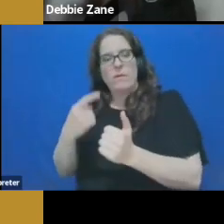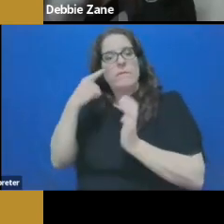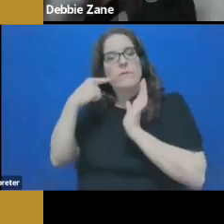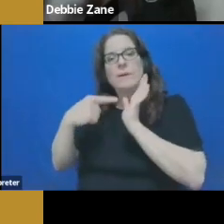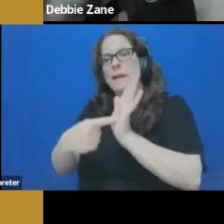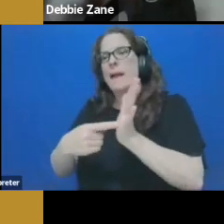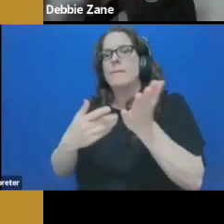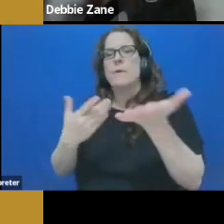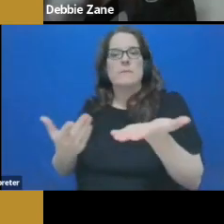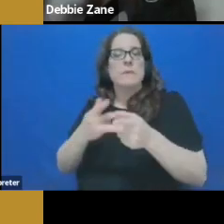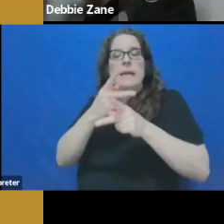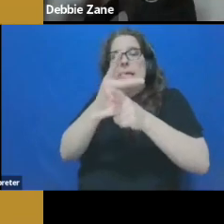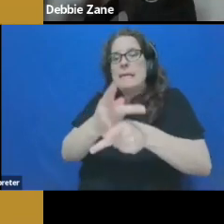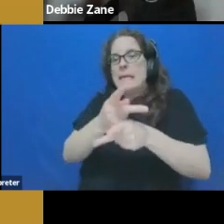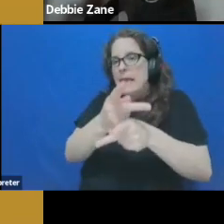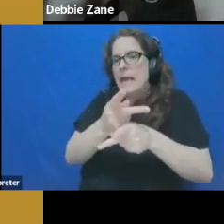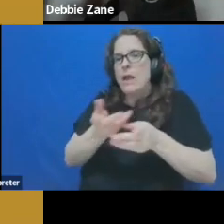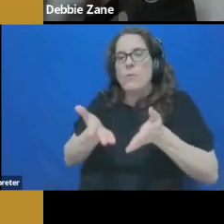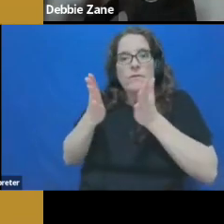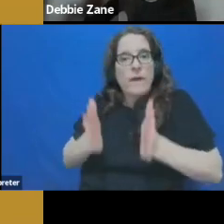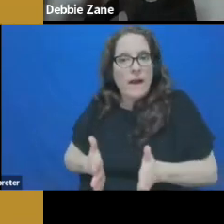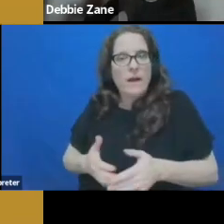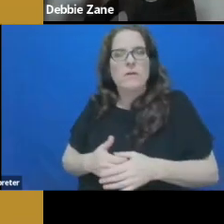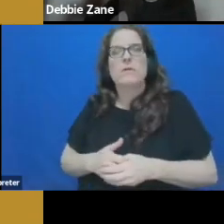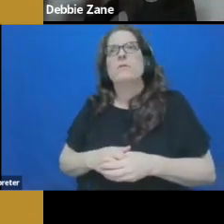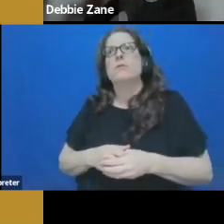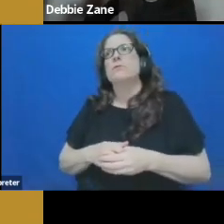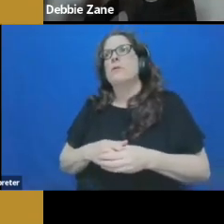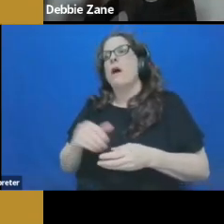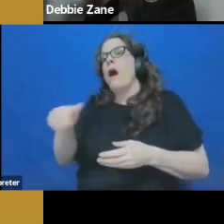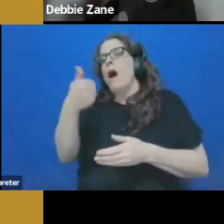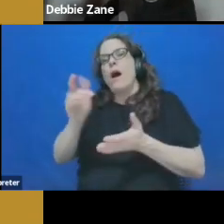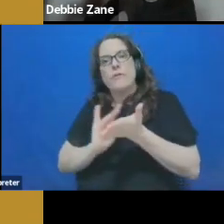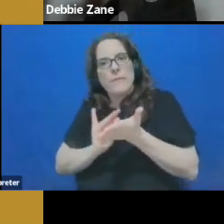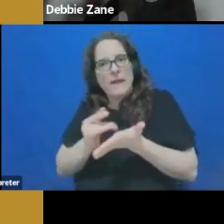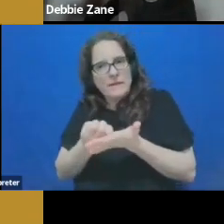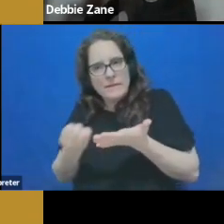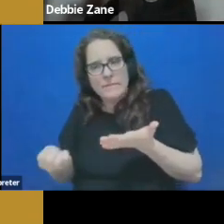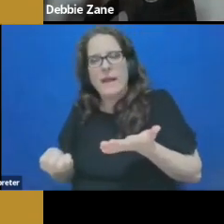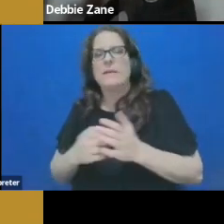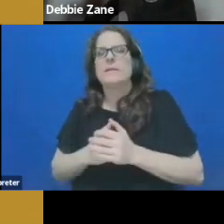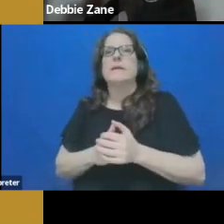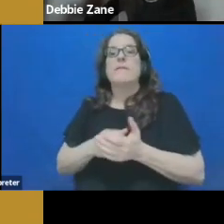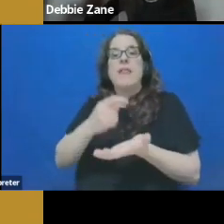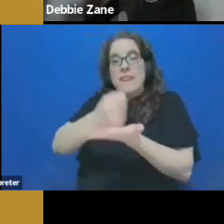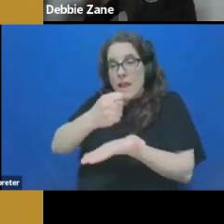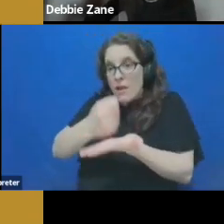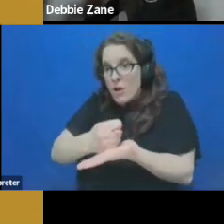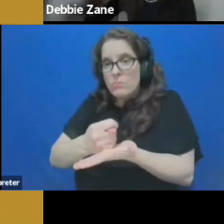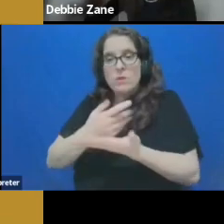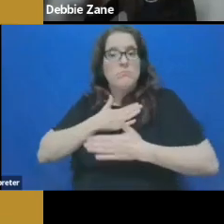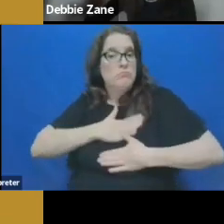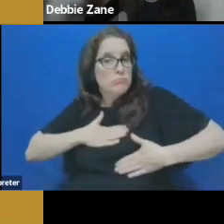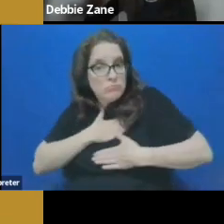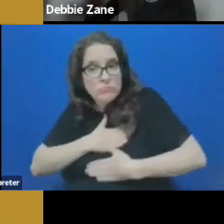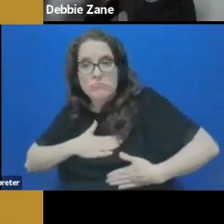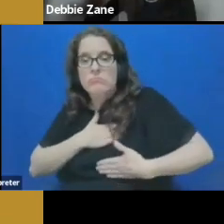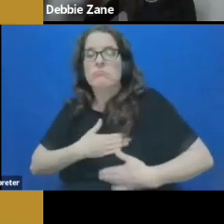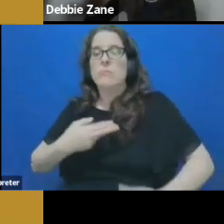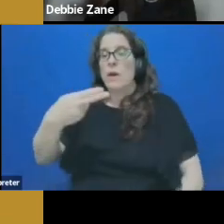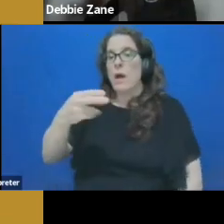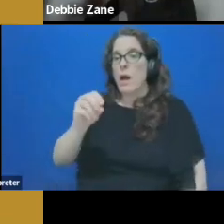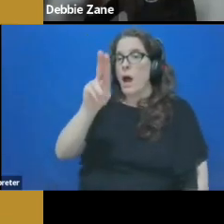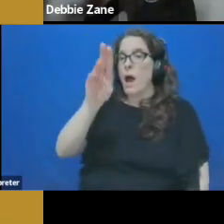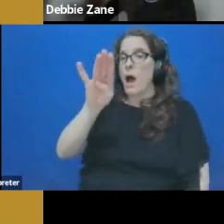managers, non-covered medical expenses, therapies and equipment, entertainment, hobbies,